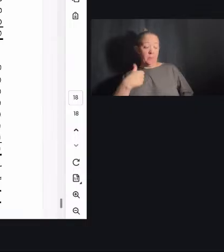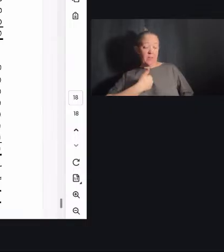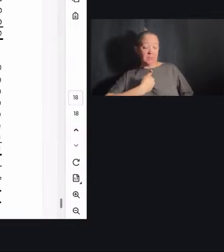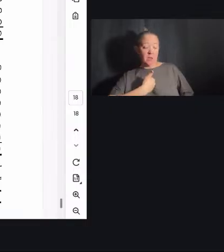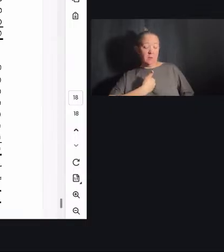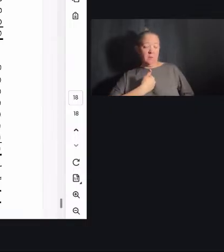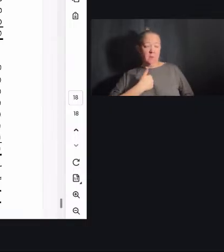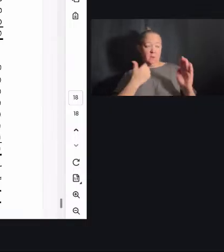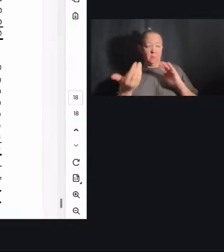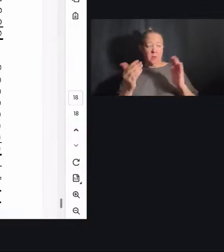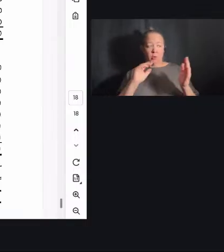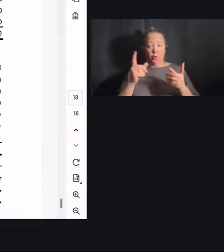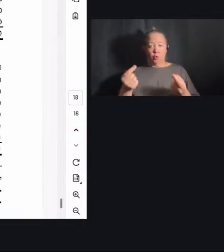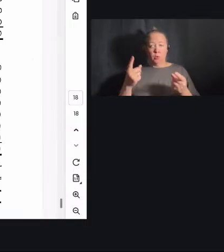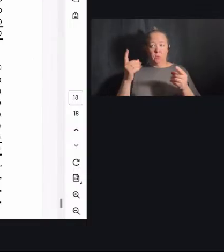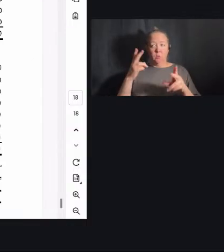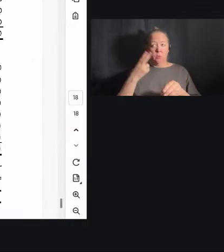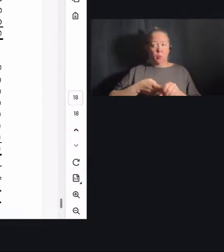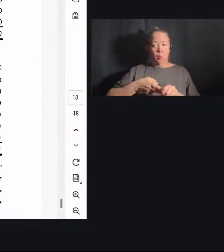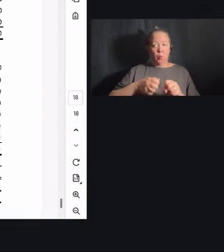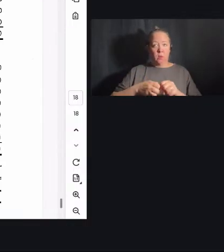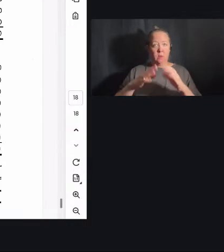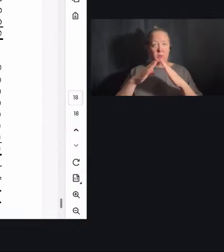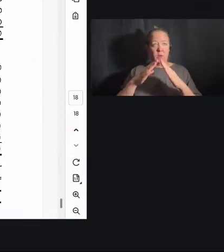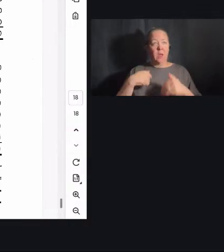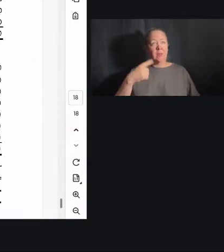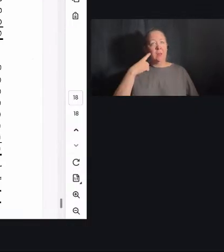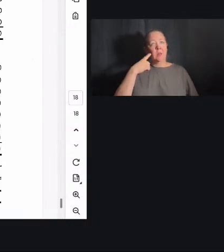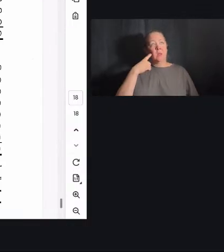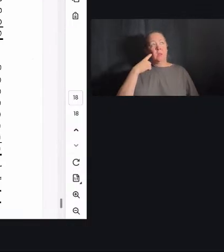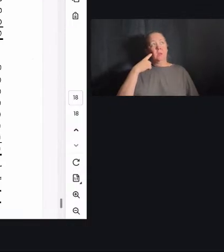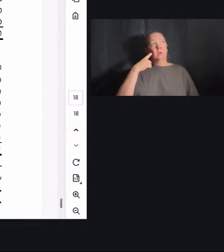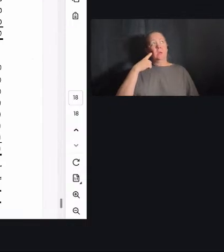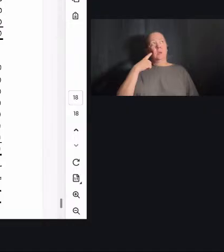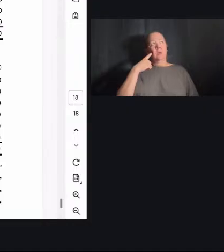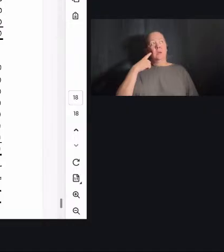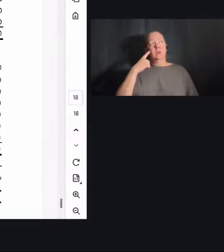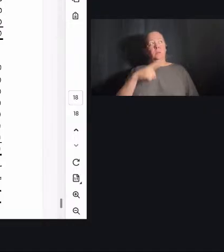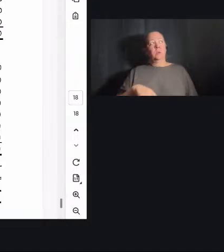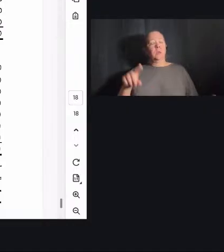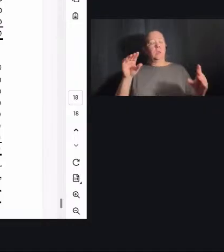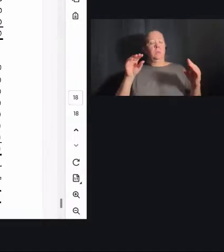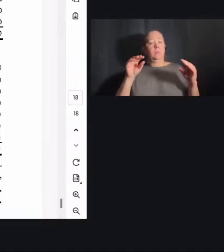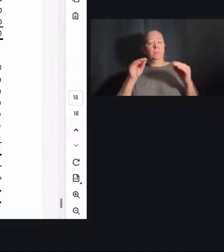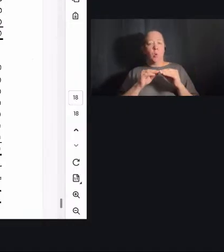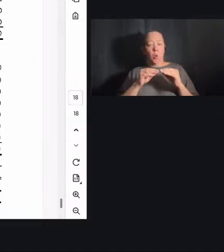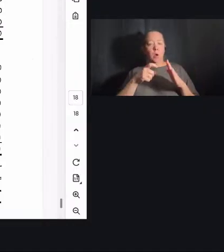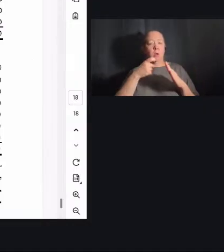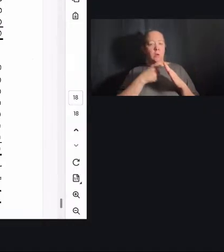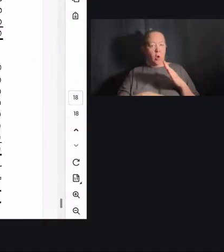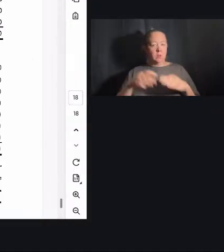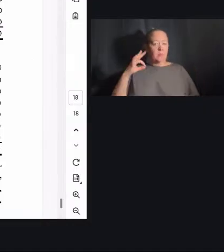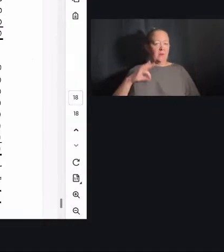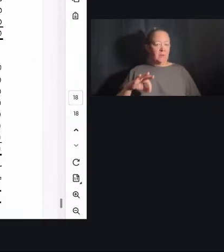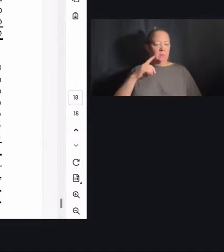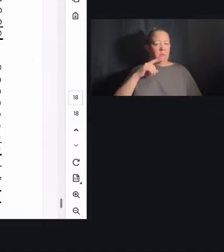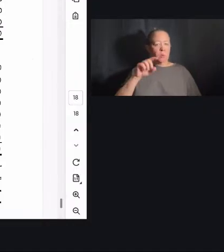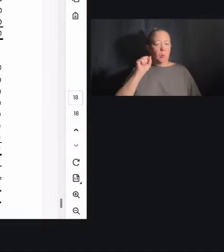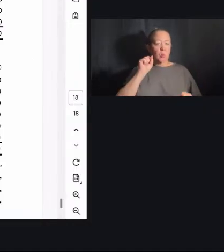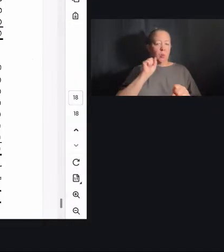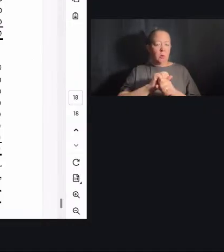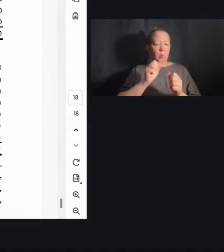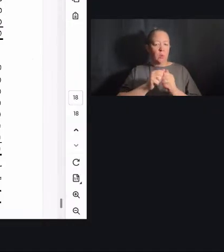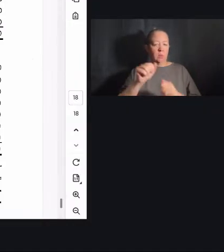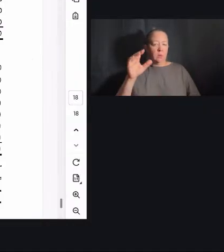I think it might be more cost-effective to work with the company that we've aligned. Yeah, so like as Basically, the we town. wouldn't be deleting